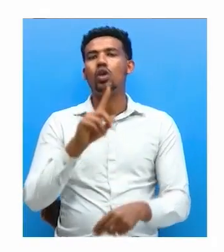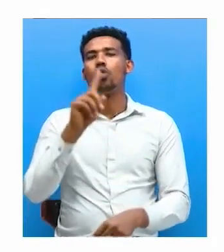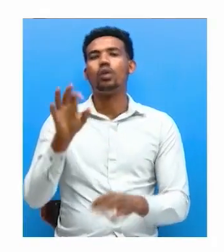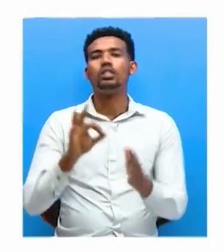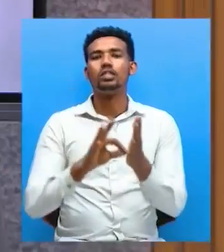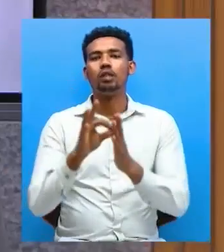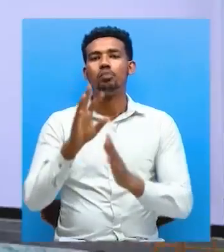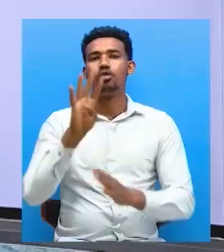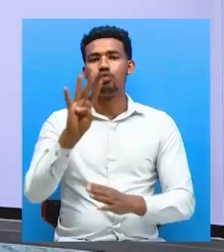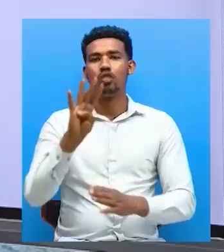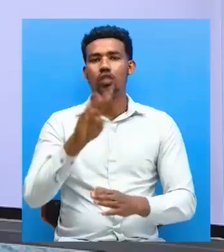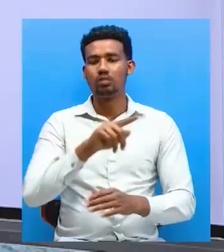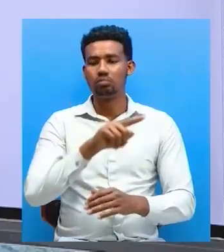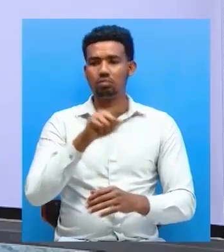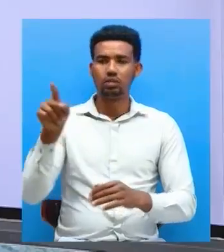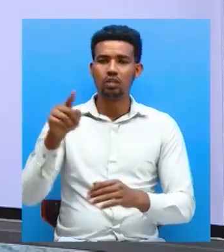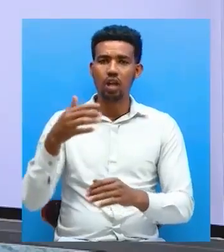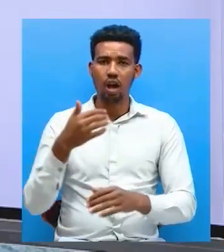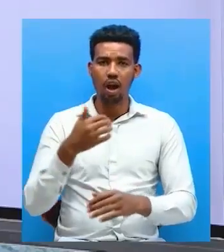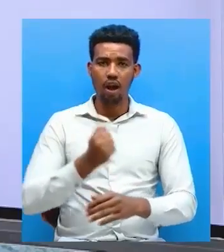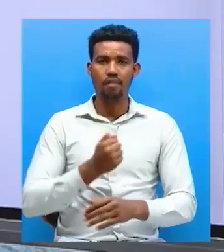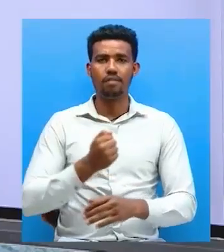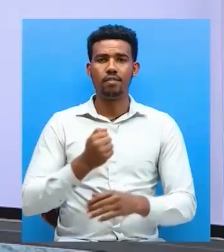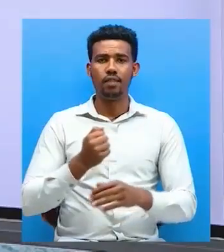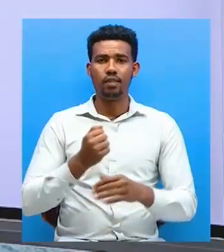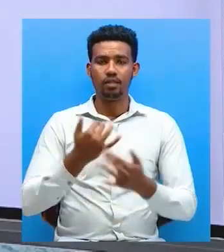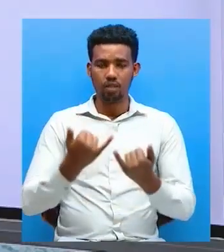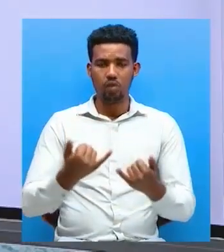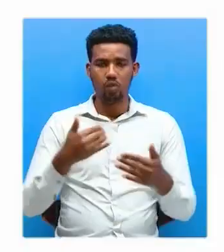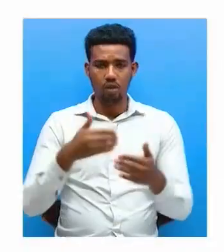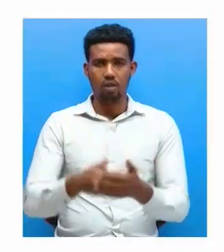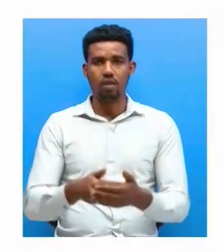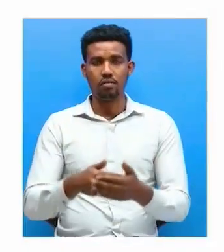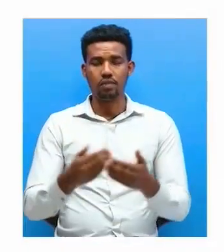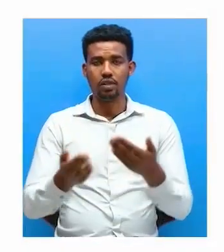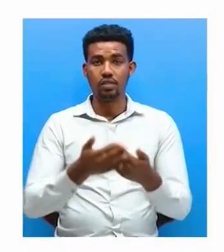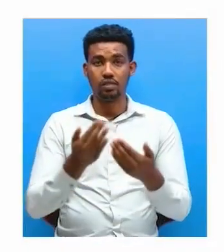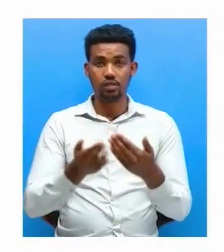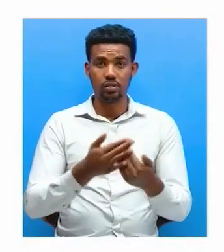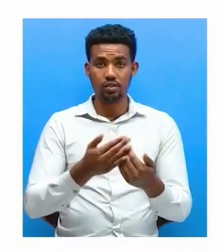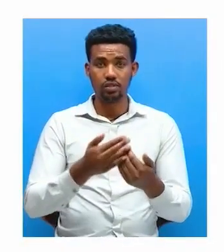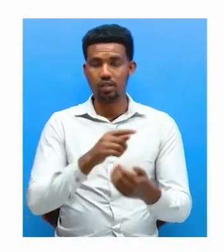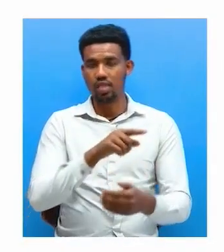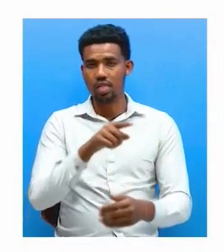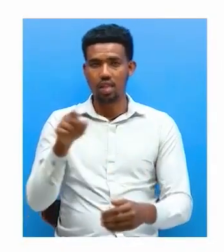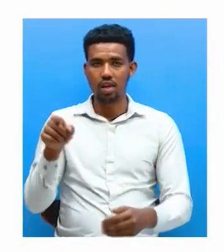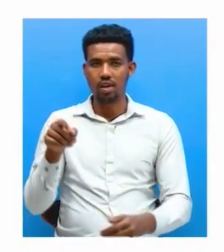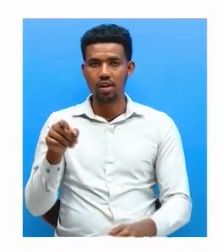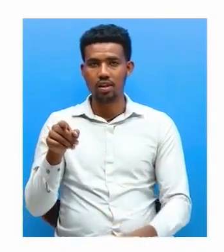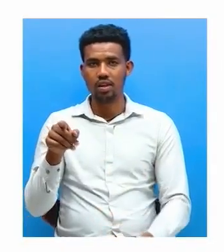just arrived. They have just arrived. Easily. They,